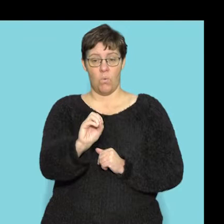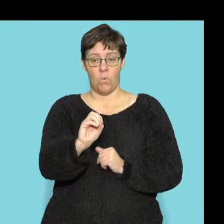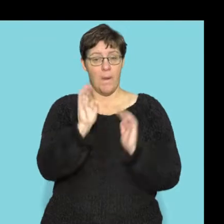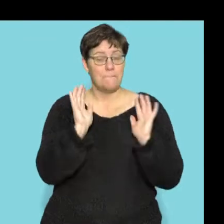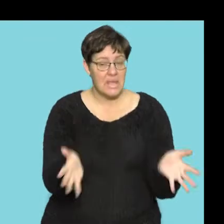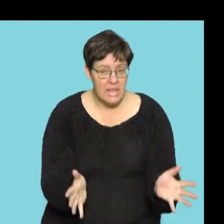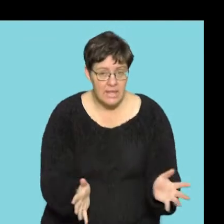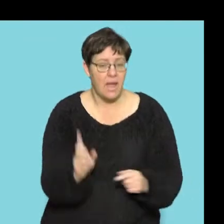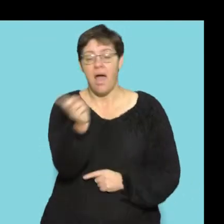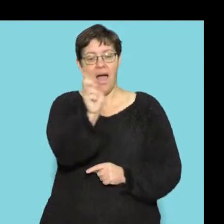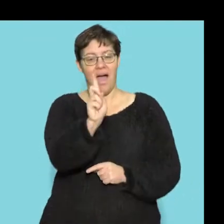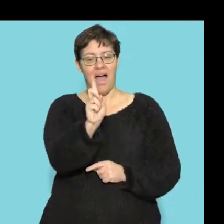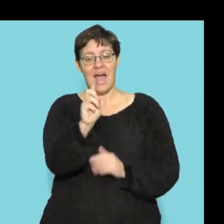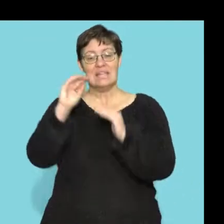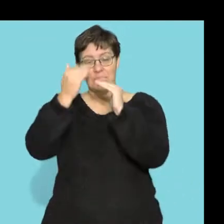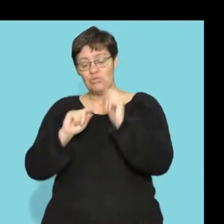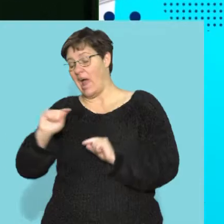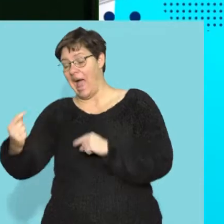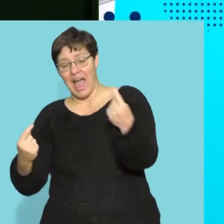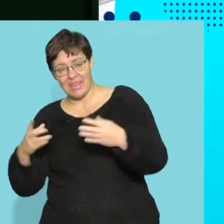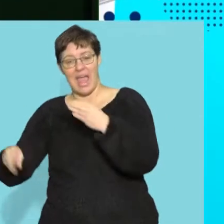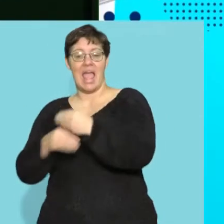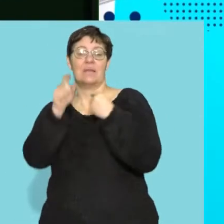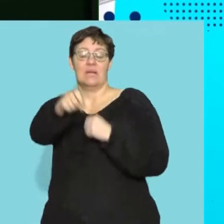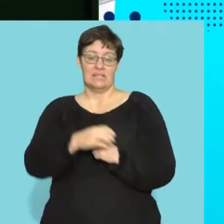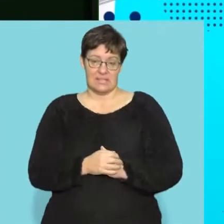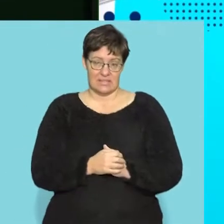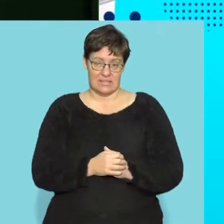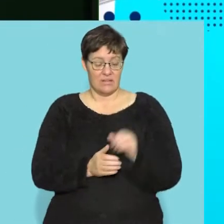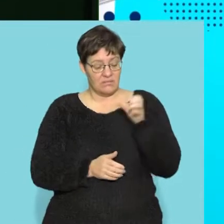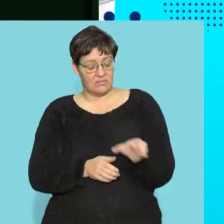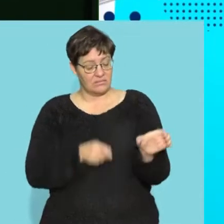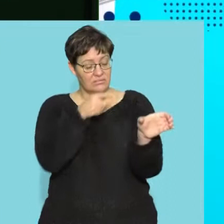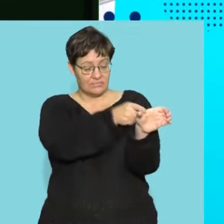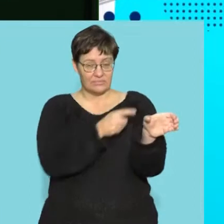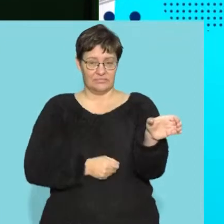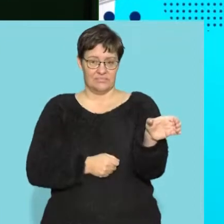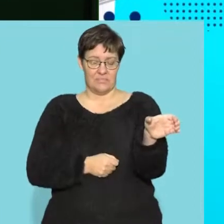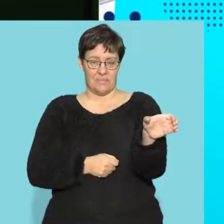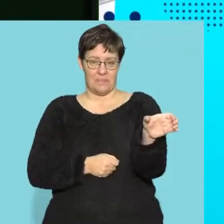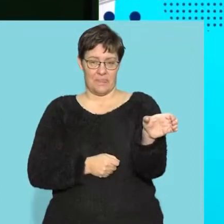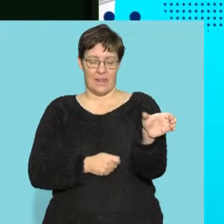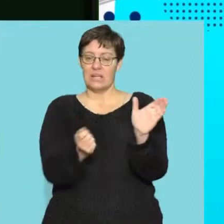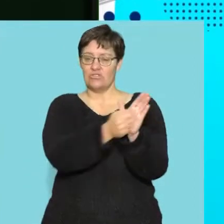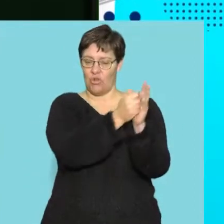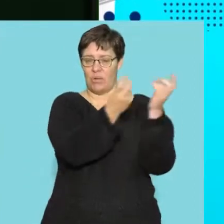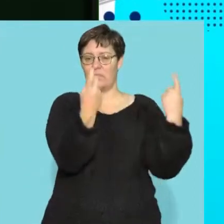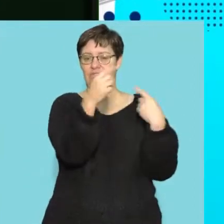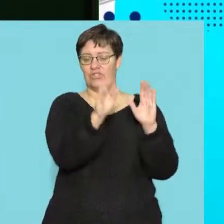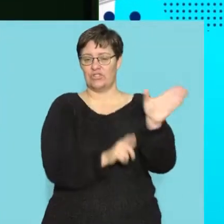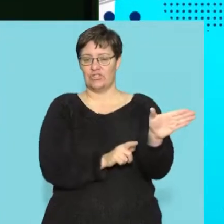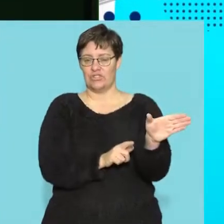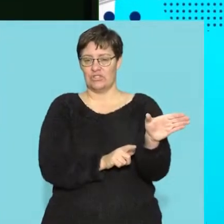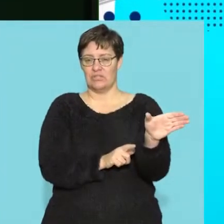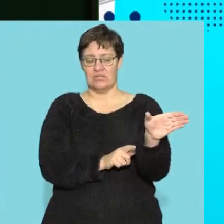only part of the depreciation. It's only the depreciation on the sold equipment.